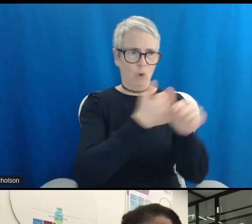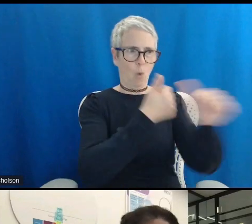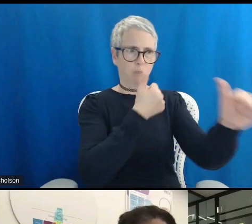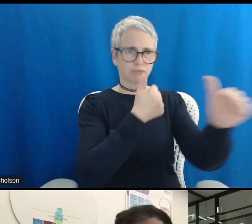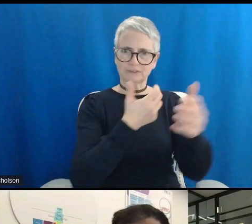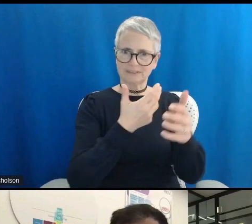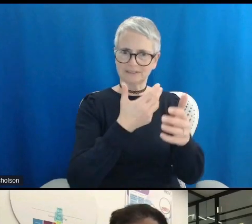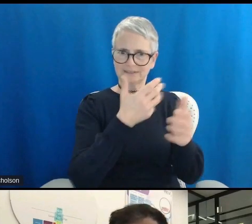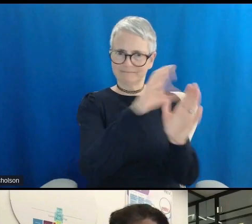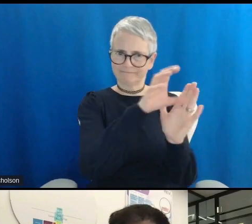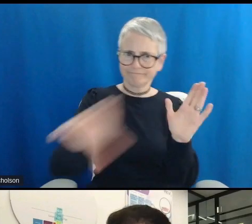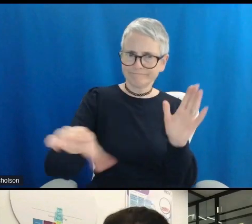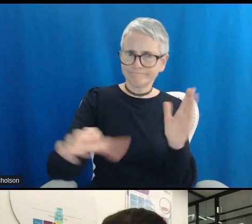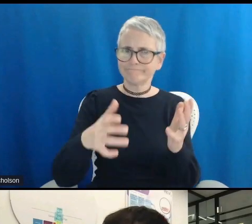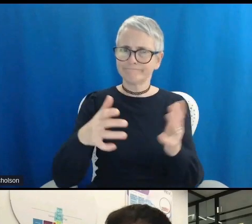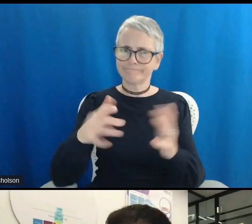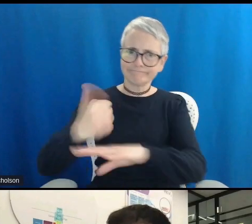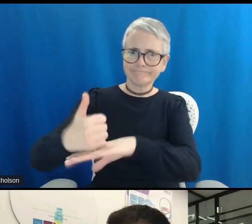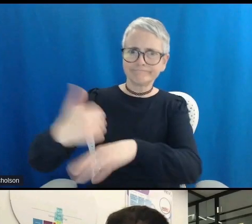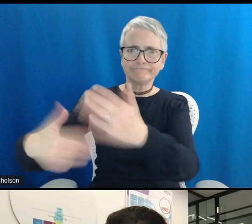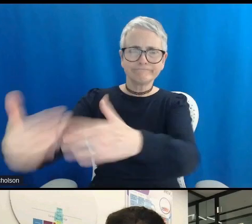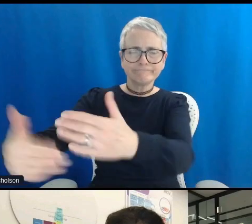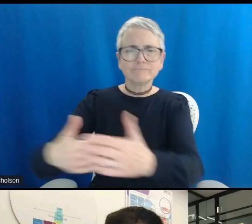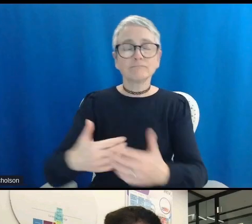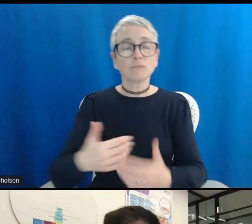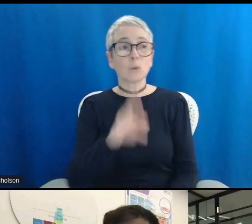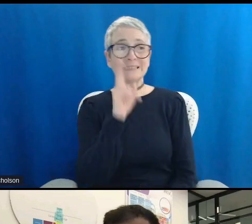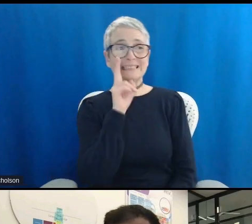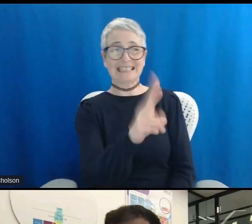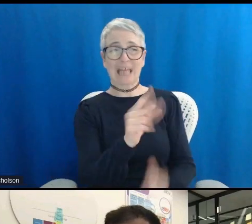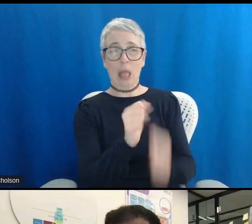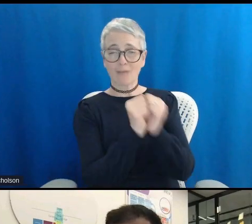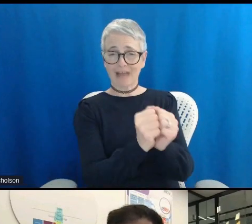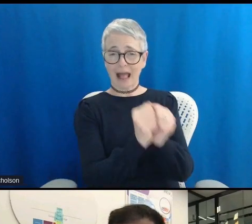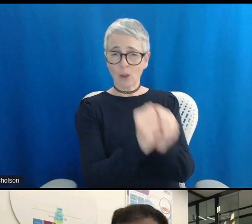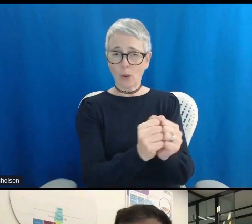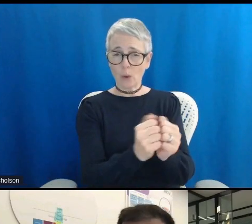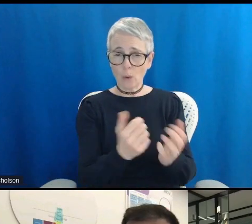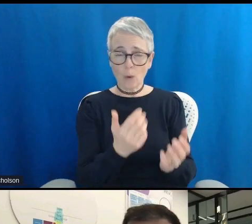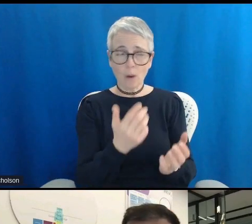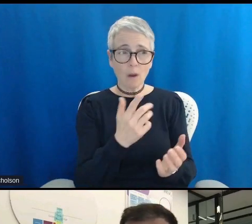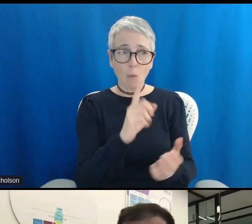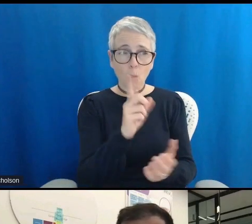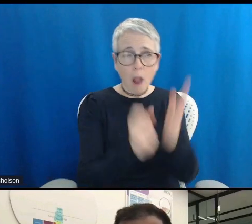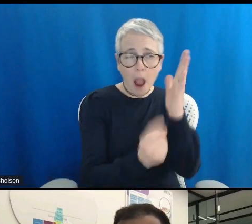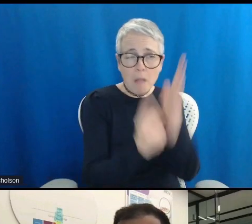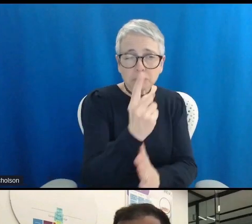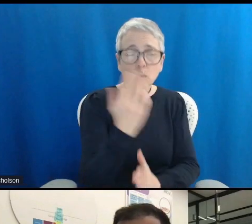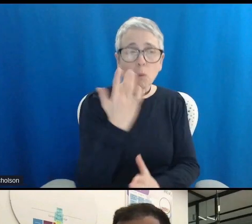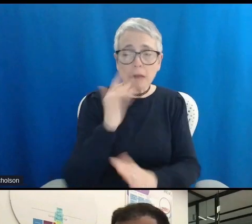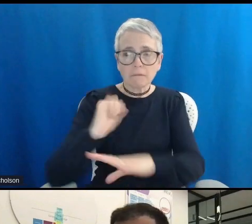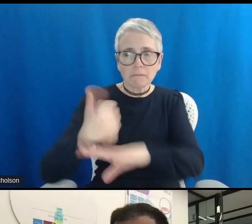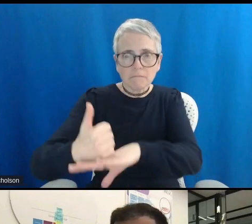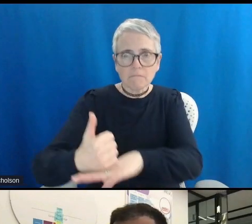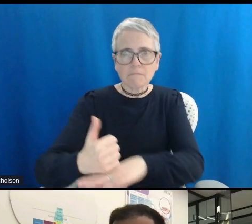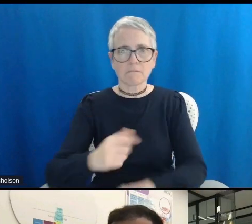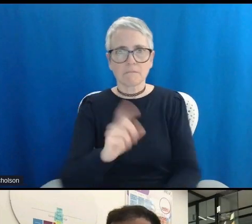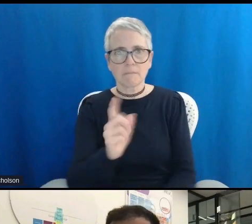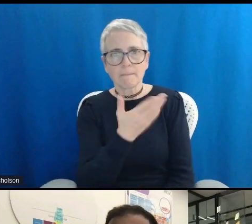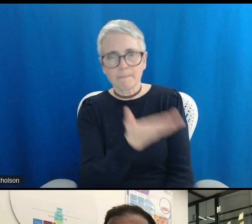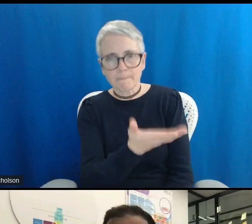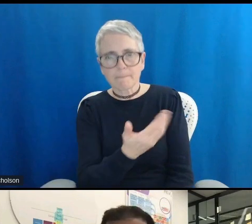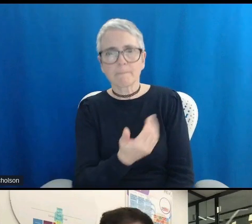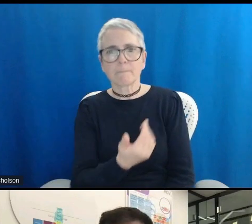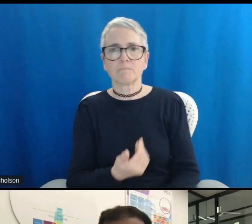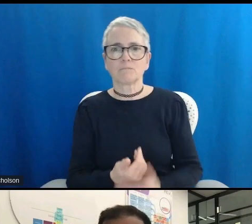value of inclusion and to see the real meaning of it. So one thing about it is someone is coming to the